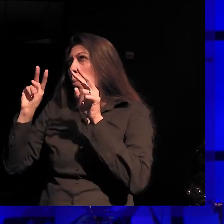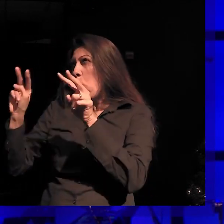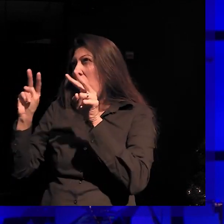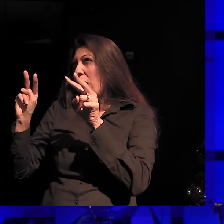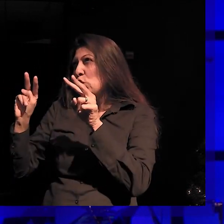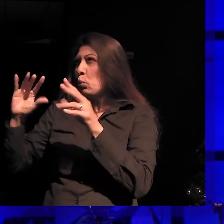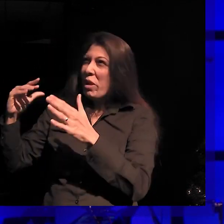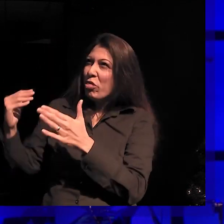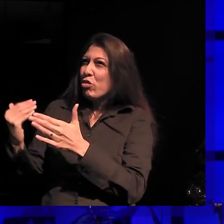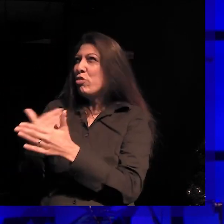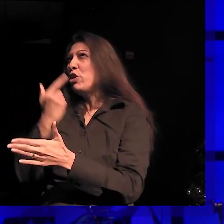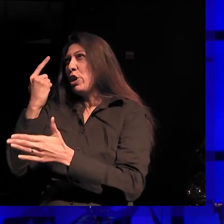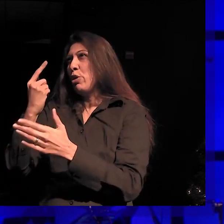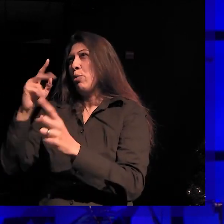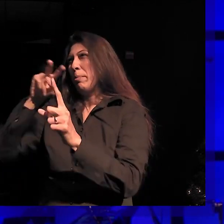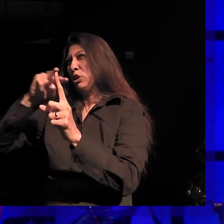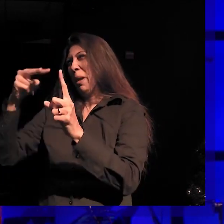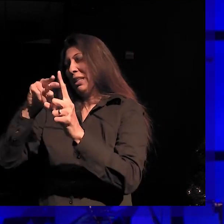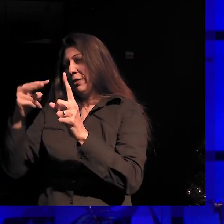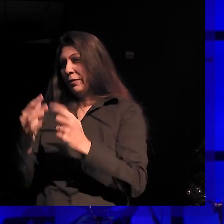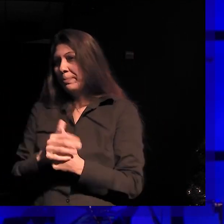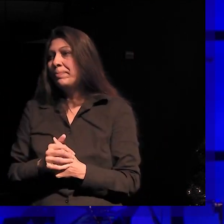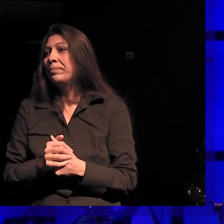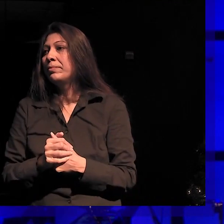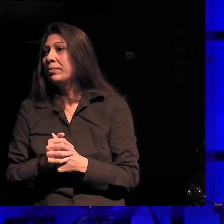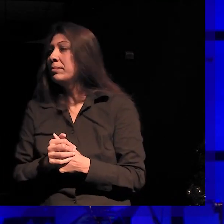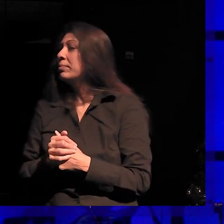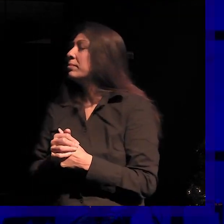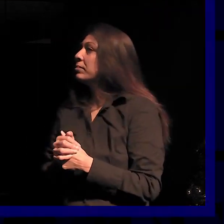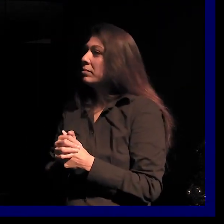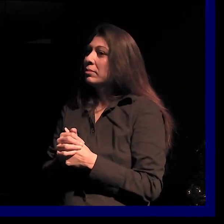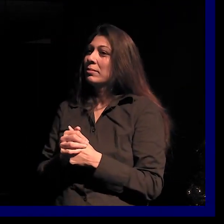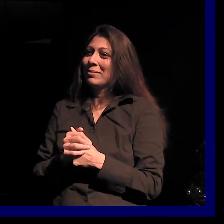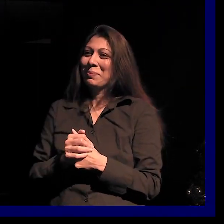and to see how God might be inviting you into this. Let's watch this video.